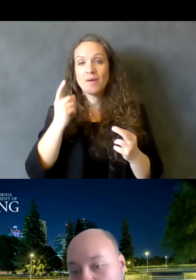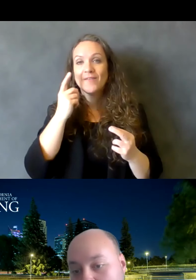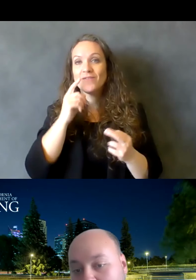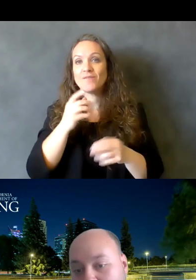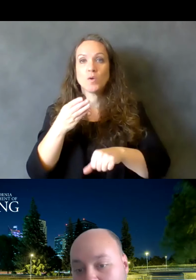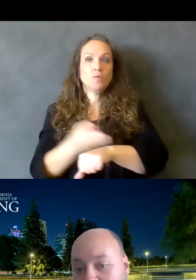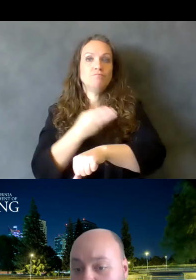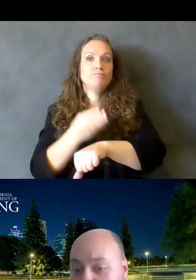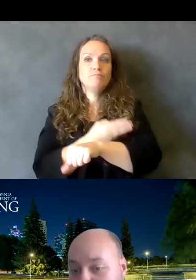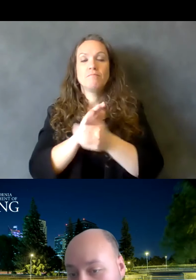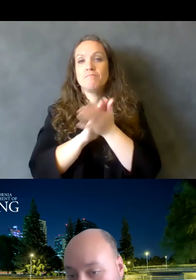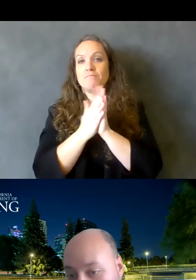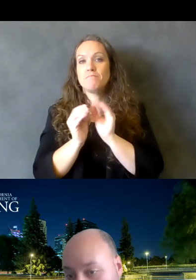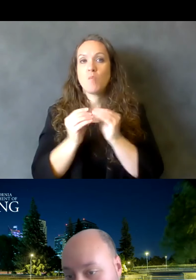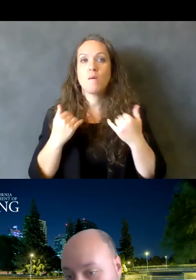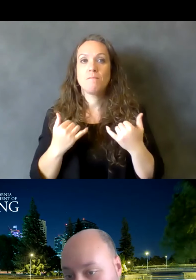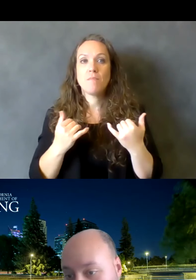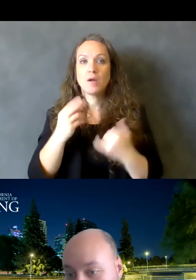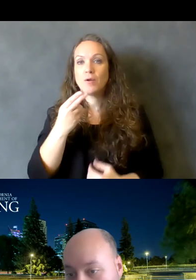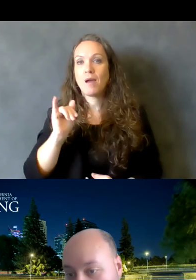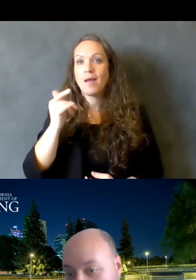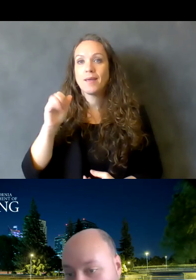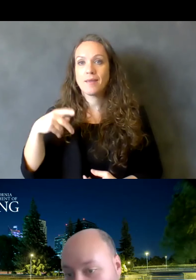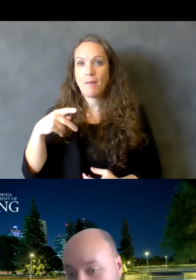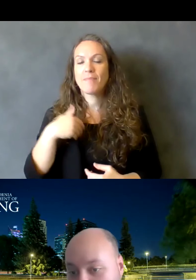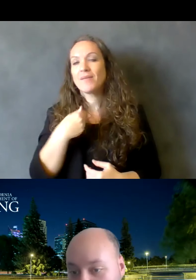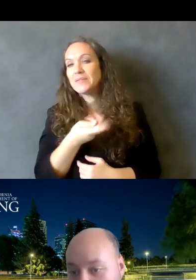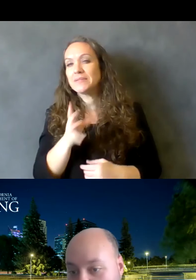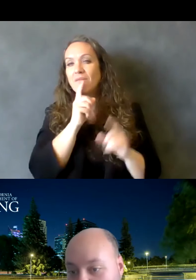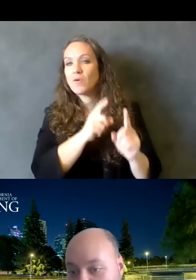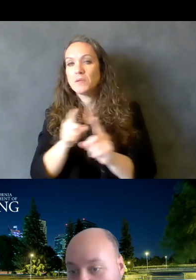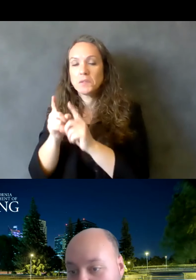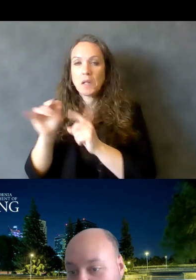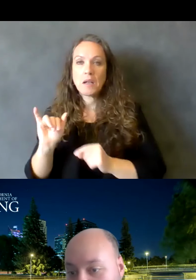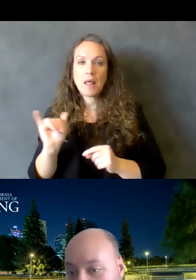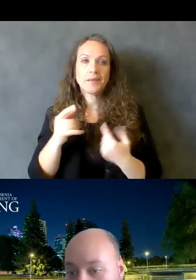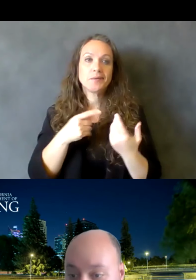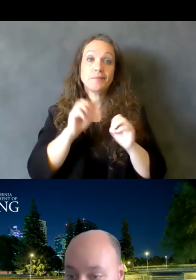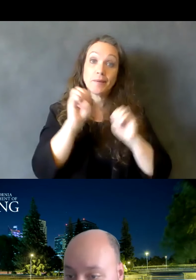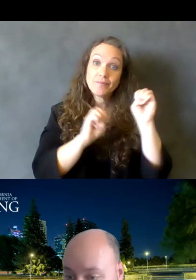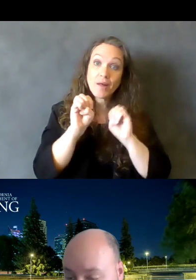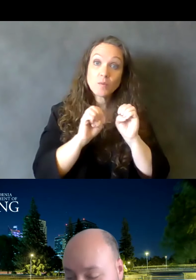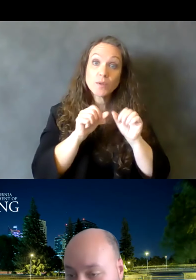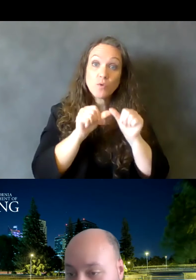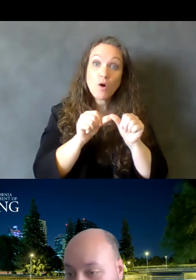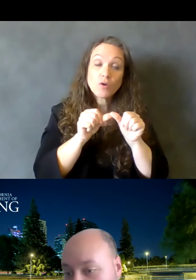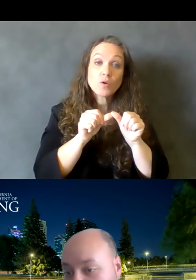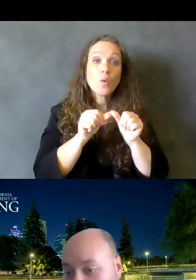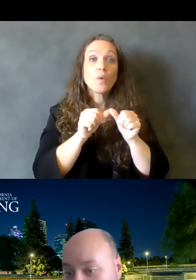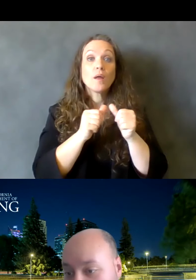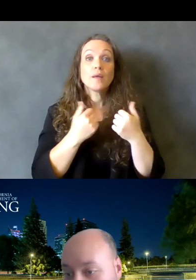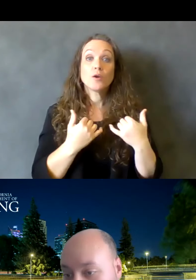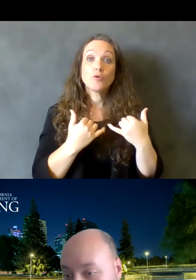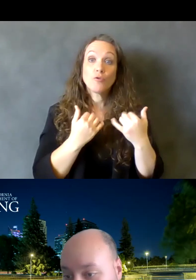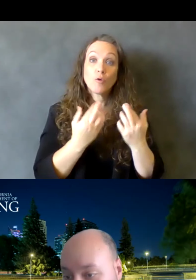HICAP program through various targeted initiatives. Things such as evaluation of ongoing and existing resources, both